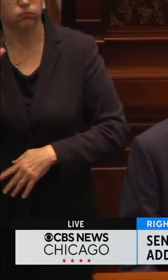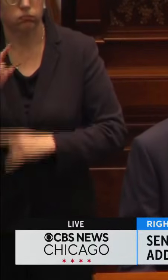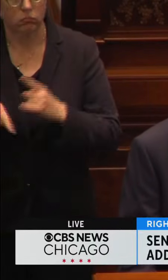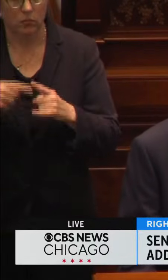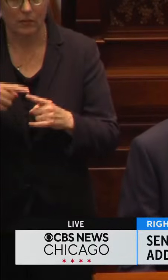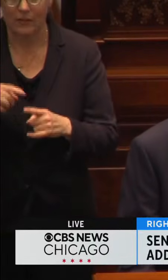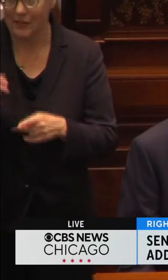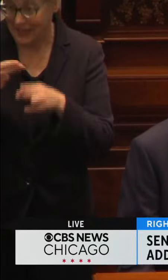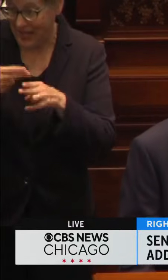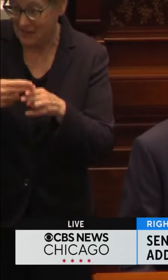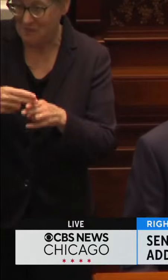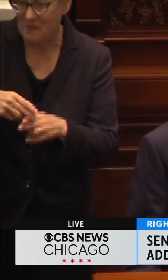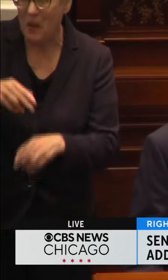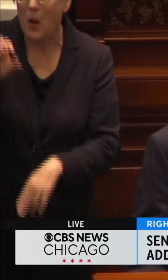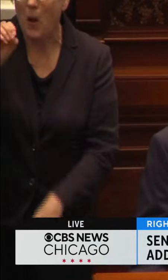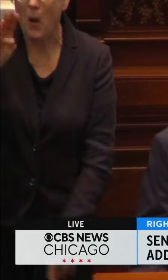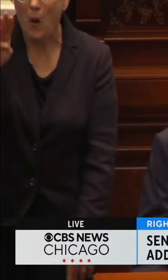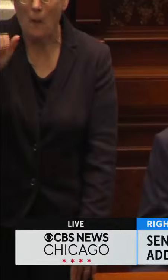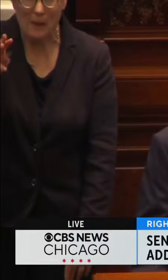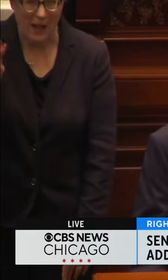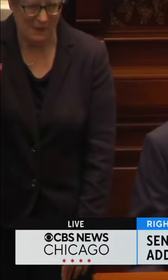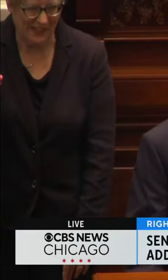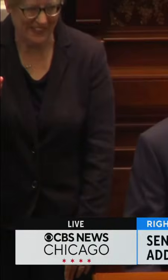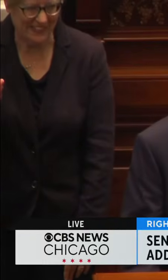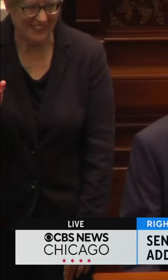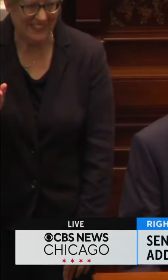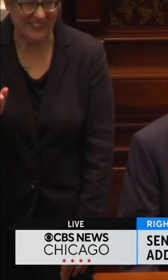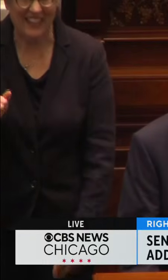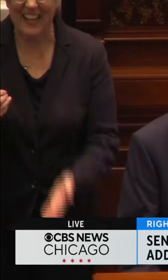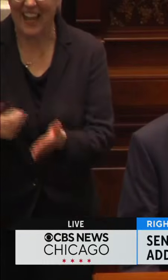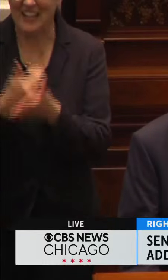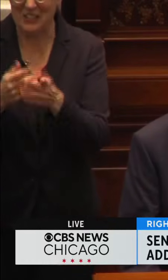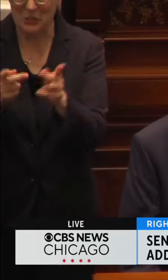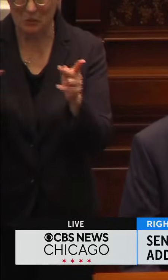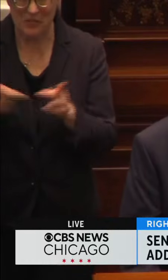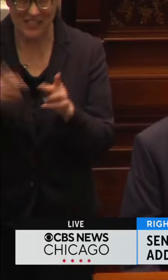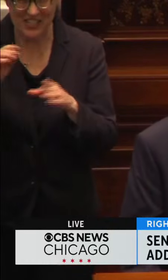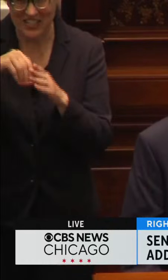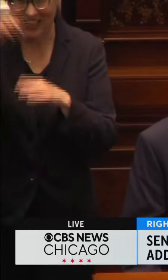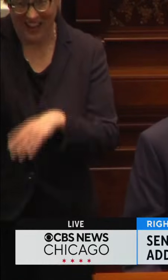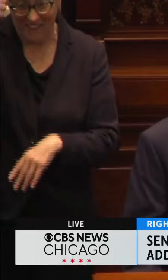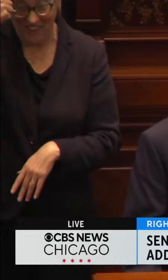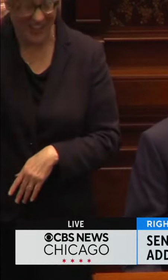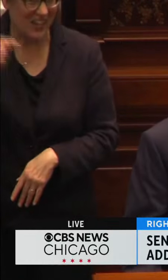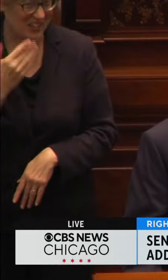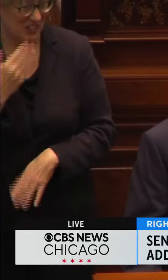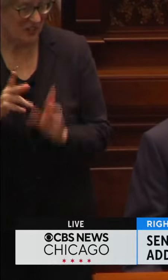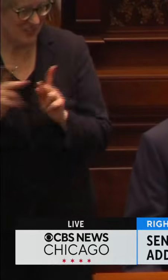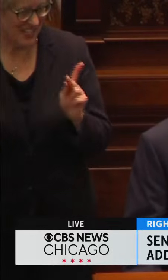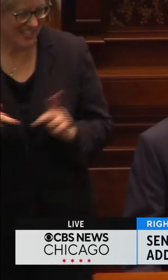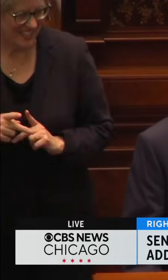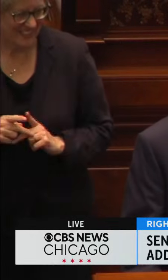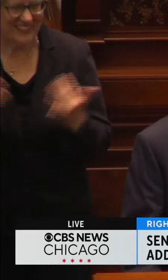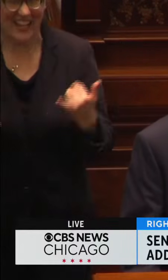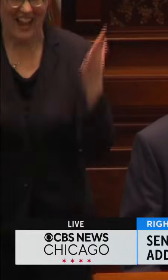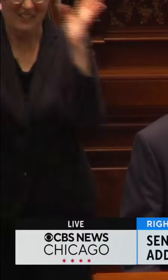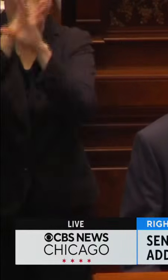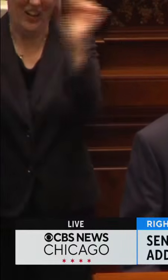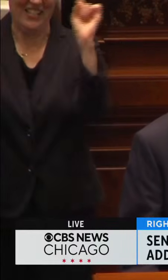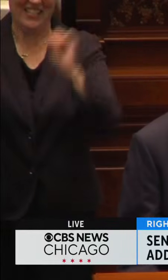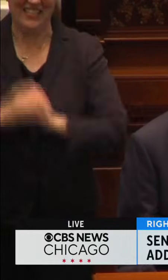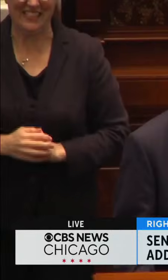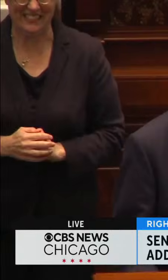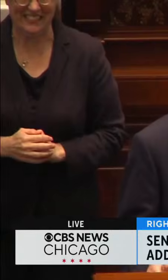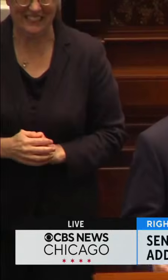Barack Obama. He had moved on to a new position in government, which was a good one. He was president of the United States.